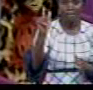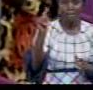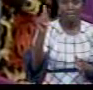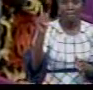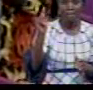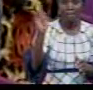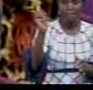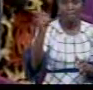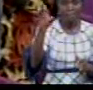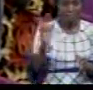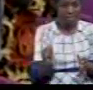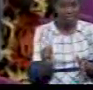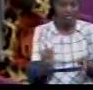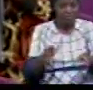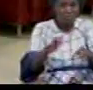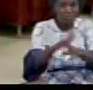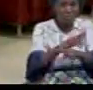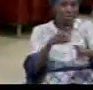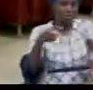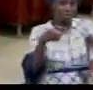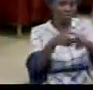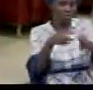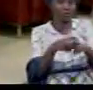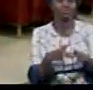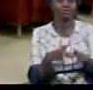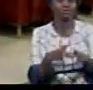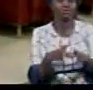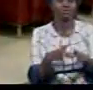The line is clear.